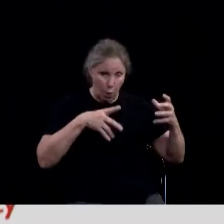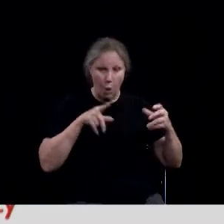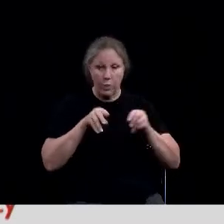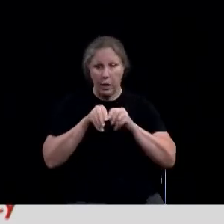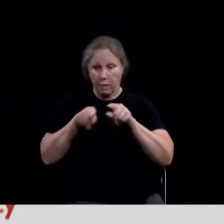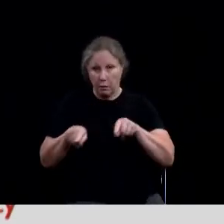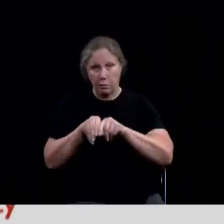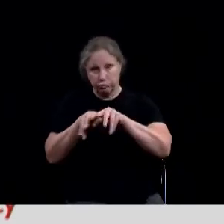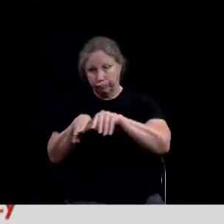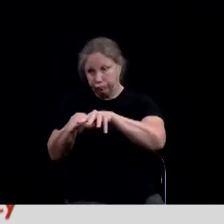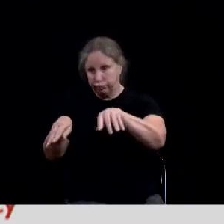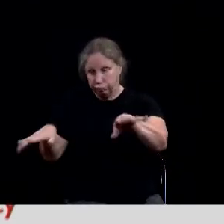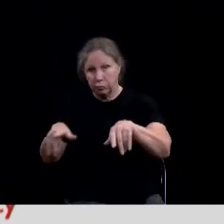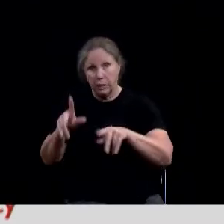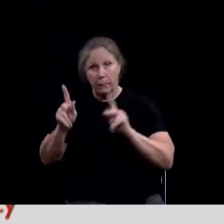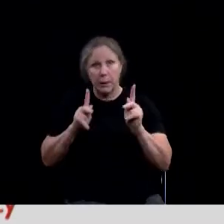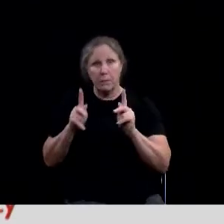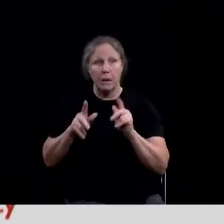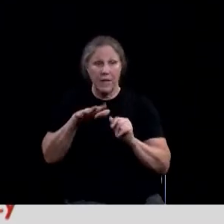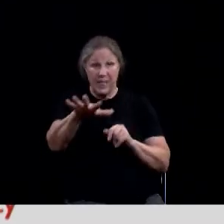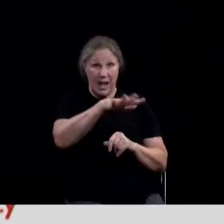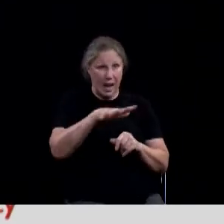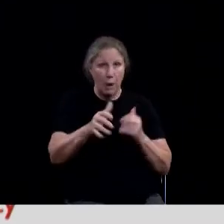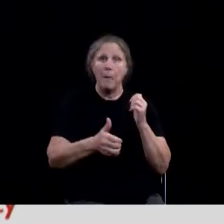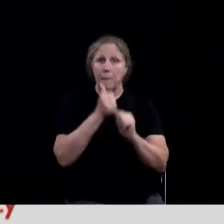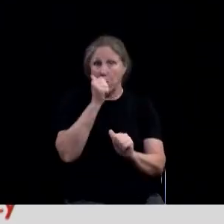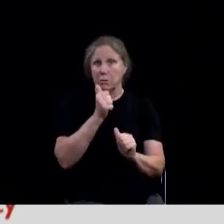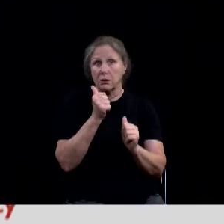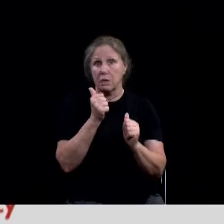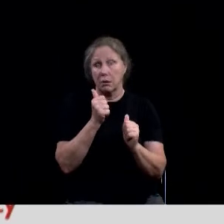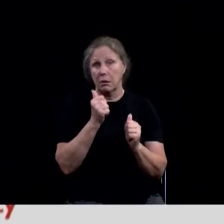it's imperative and important that as we are,